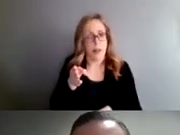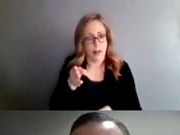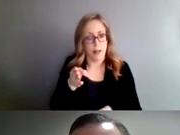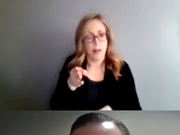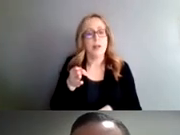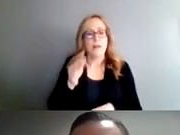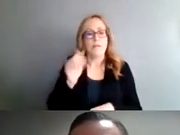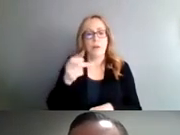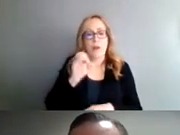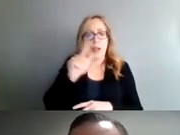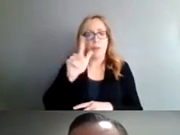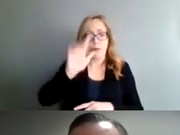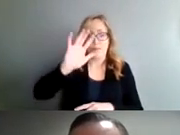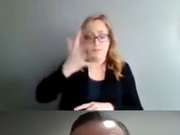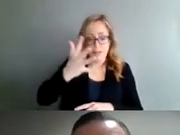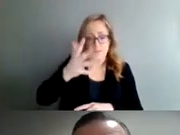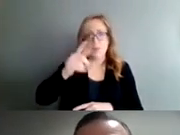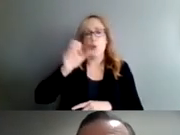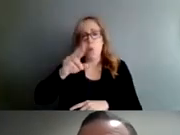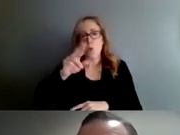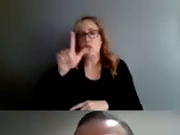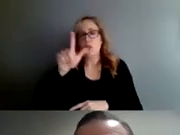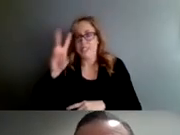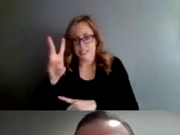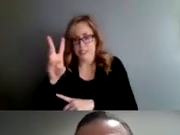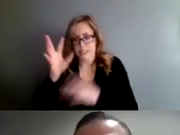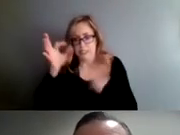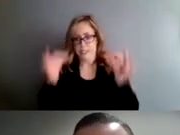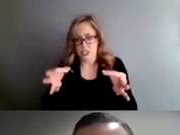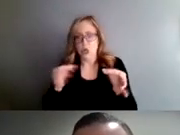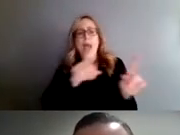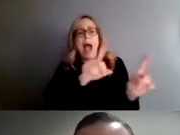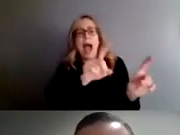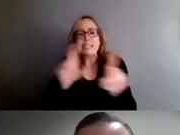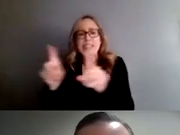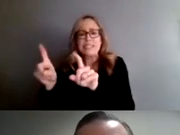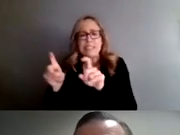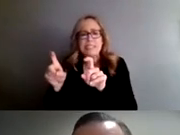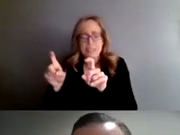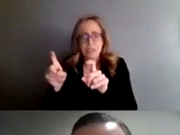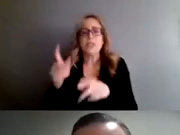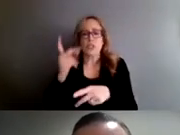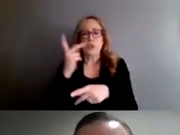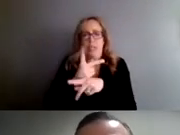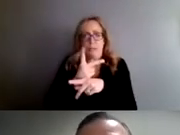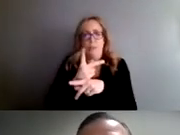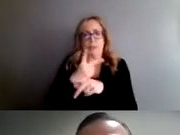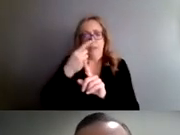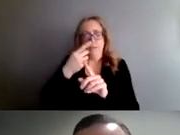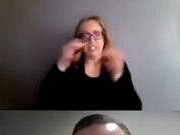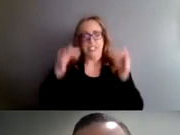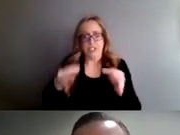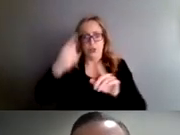5th and April 26th return decisions are. We're asking you as families to hold to those decisions for a month, and then you